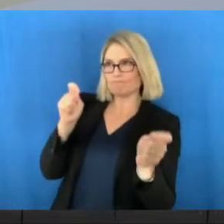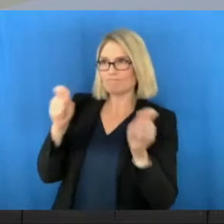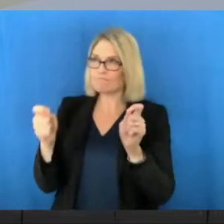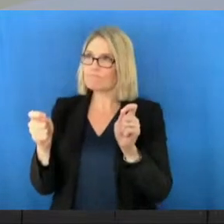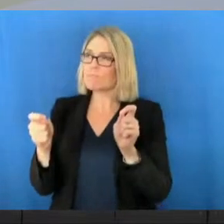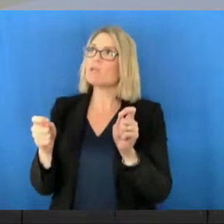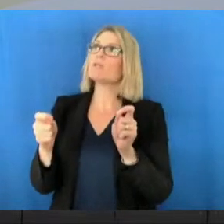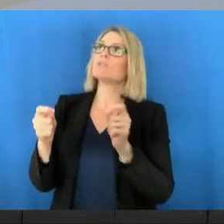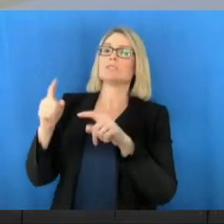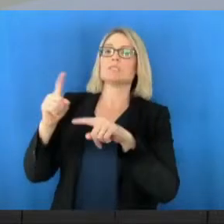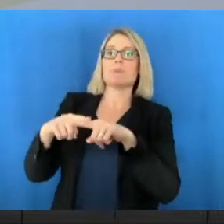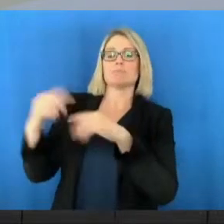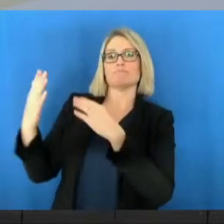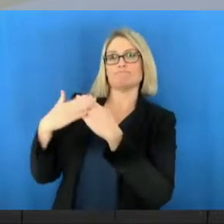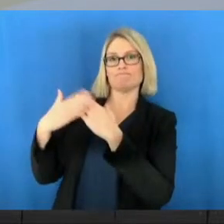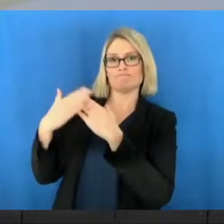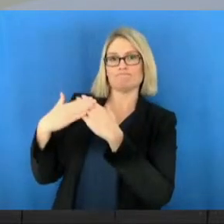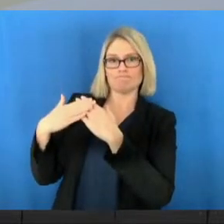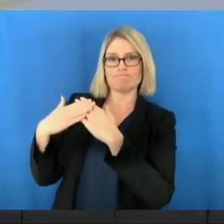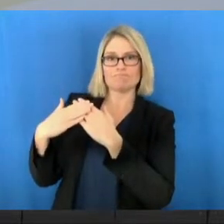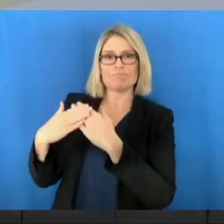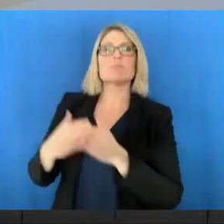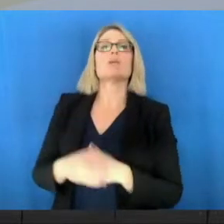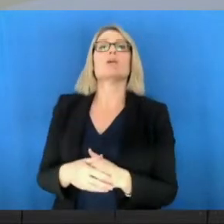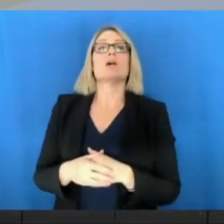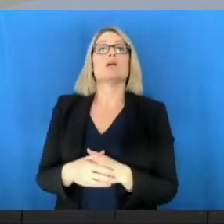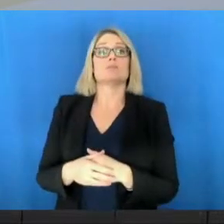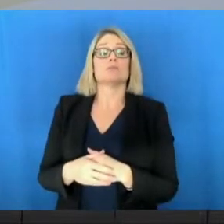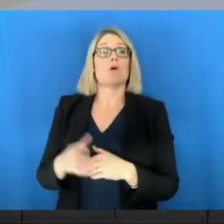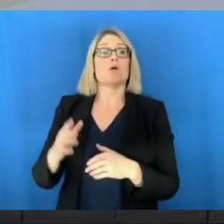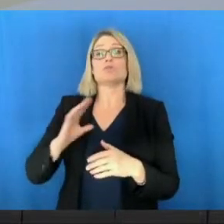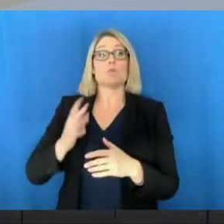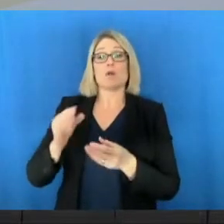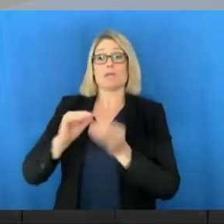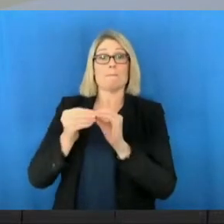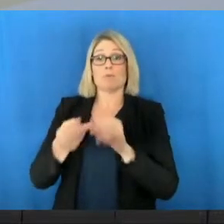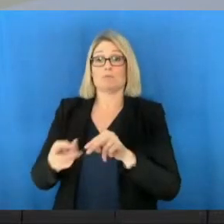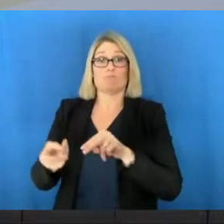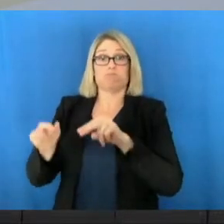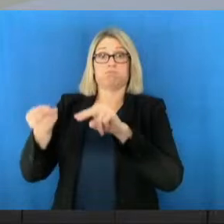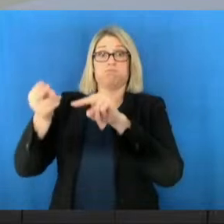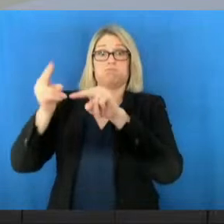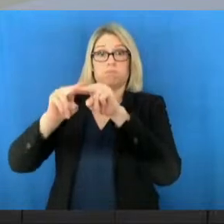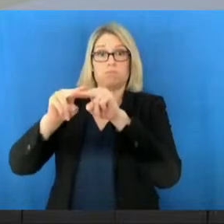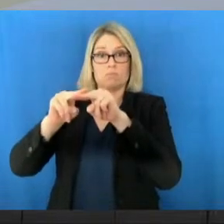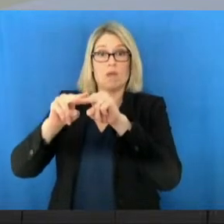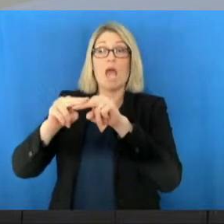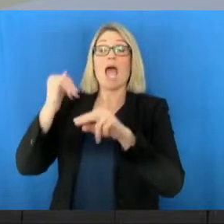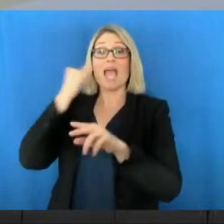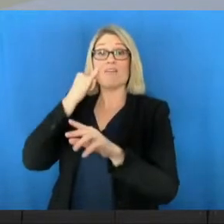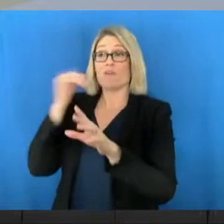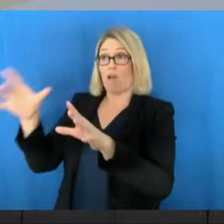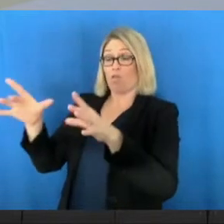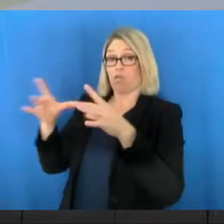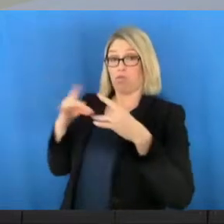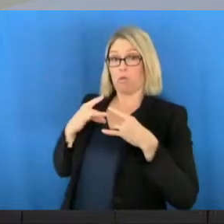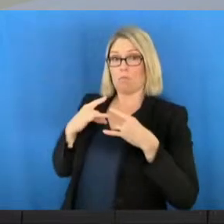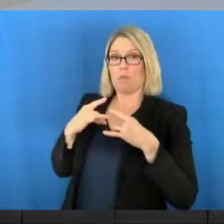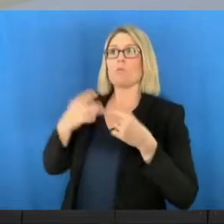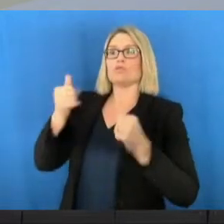keeping COVID-19 out of our province, and when we do get cases, to work efficiently to limit